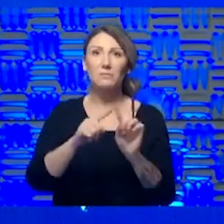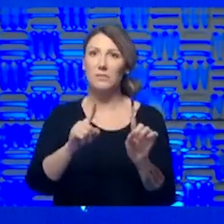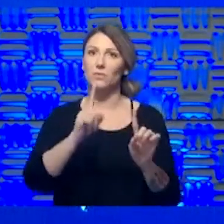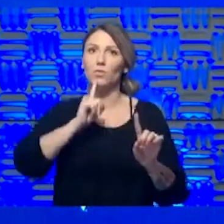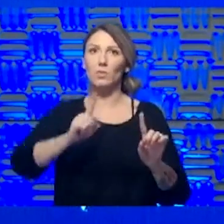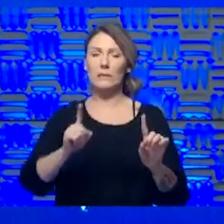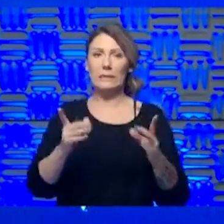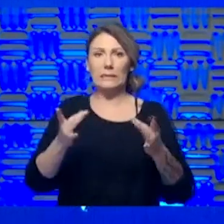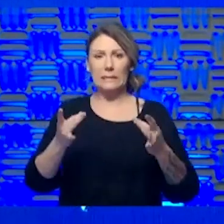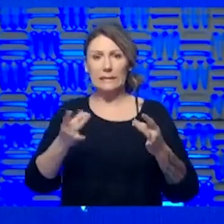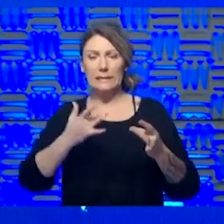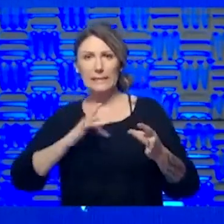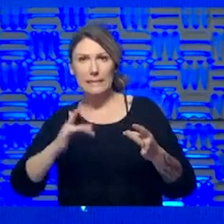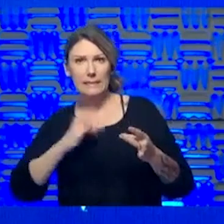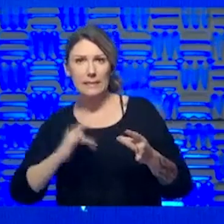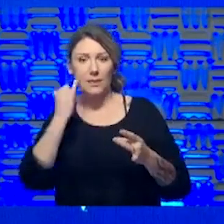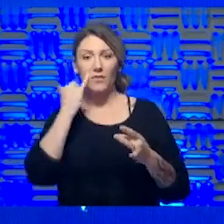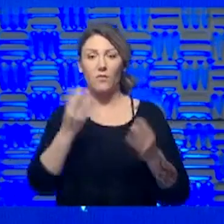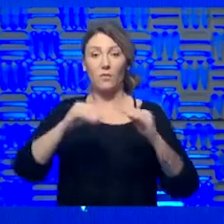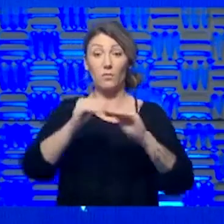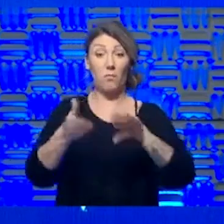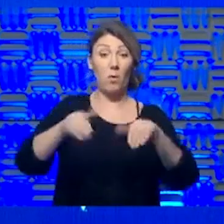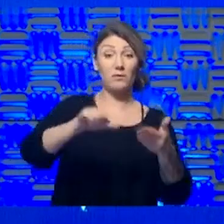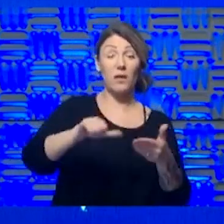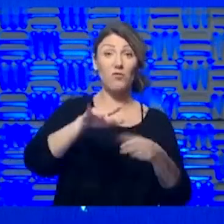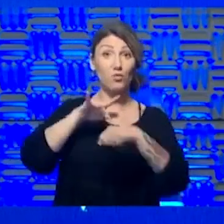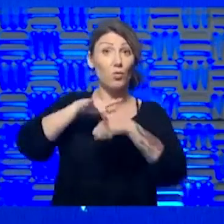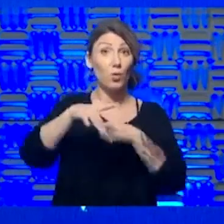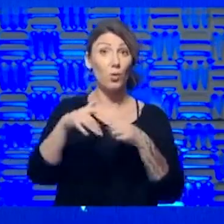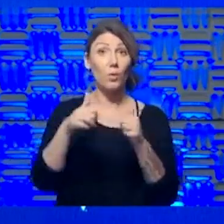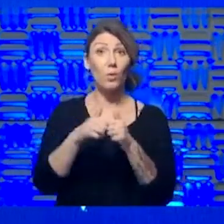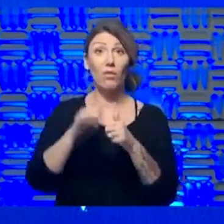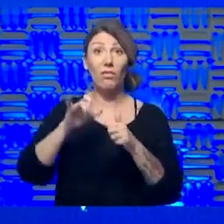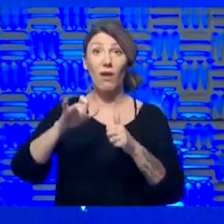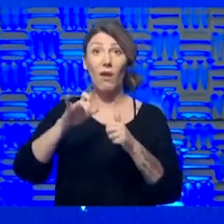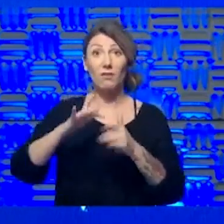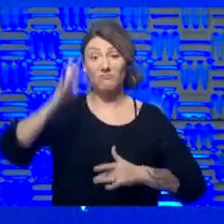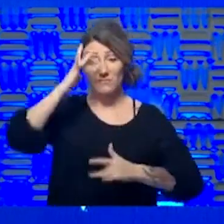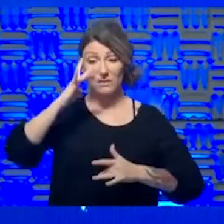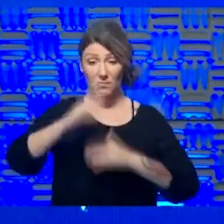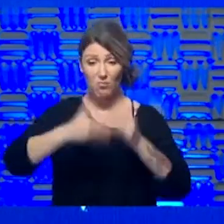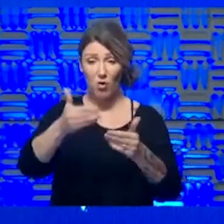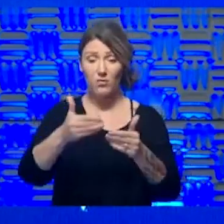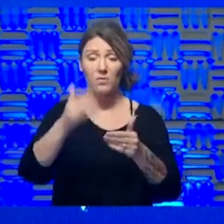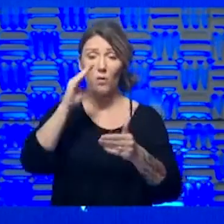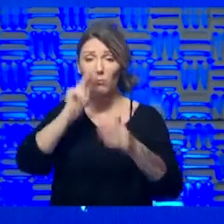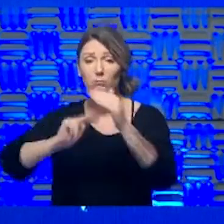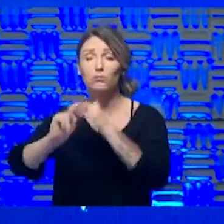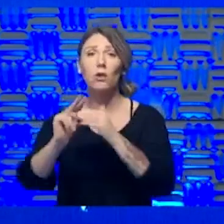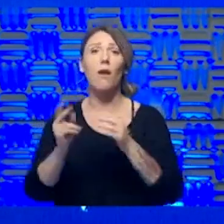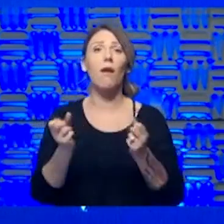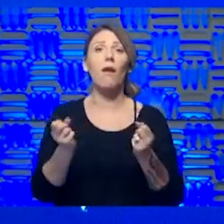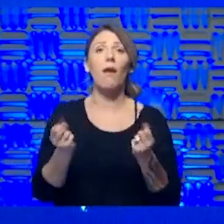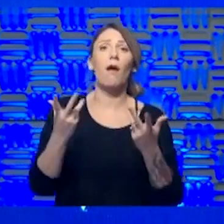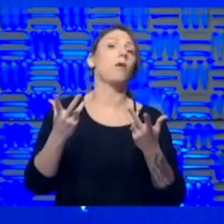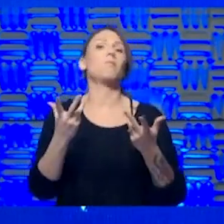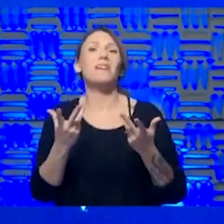and if there have been more deaths for whatever reason early in the disease process, and that will affect how many that are projected. In